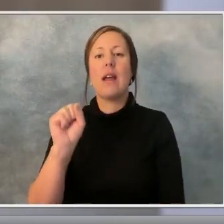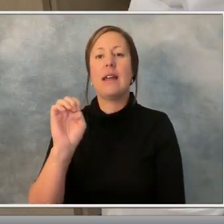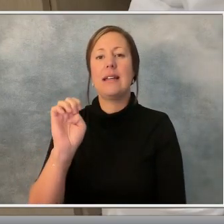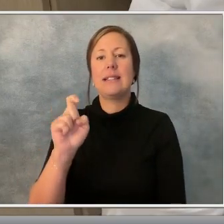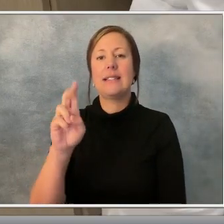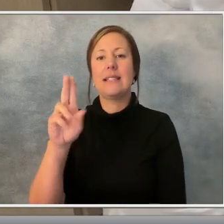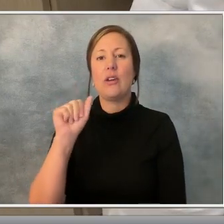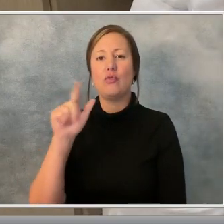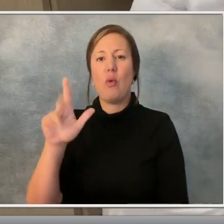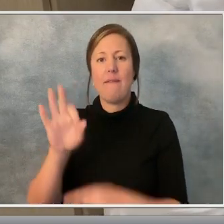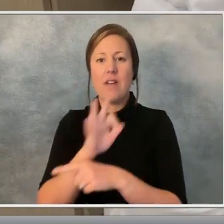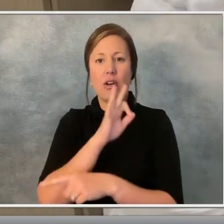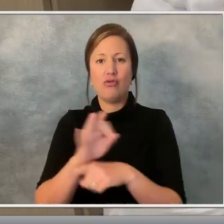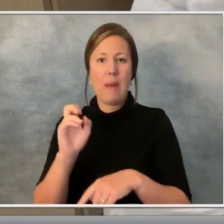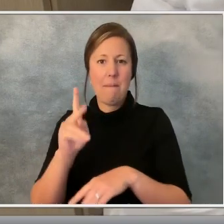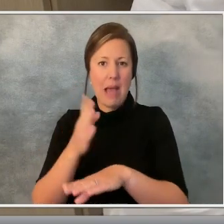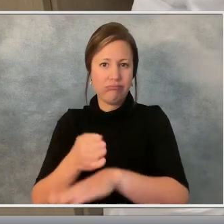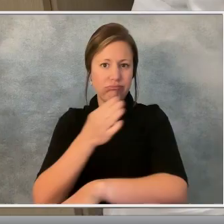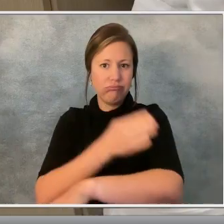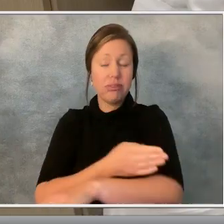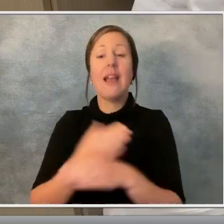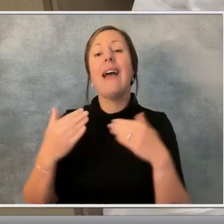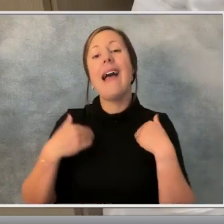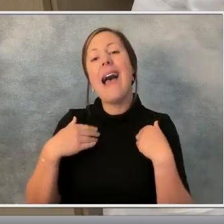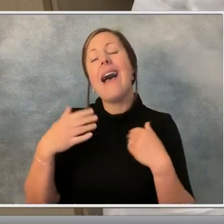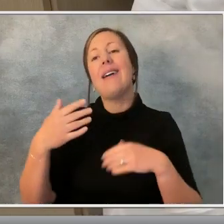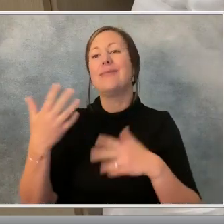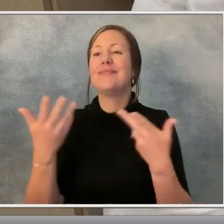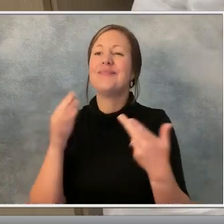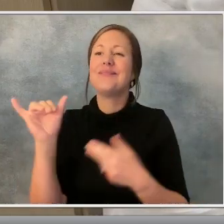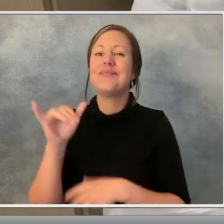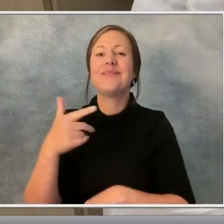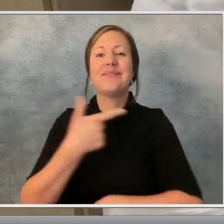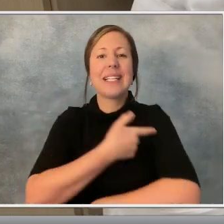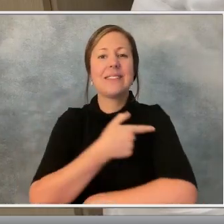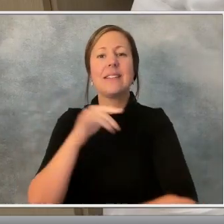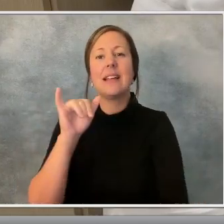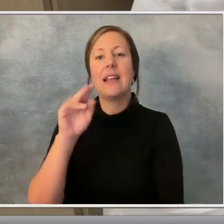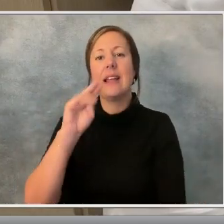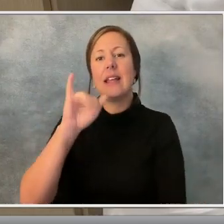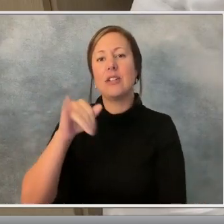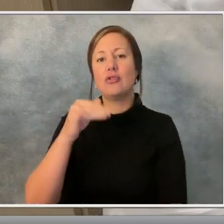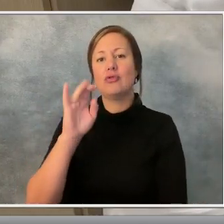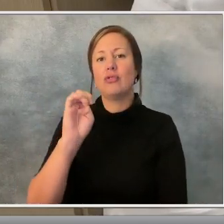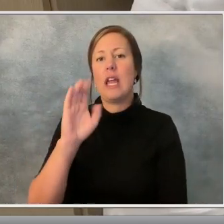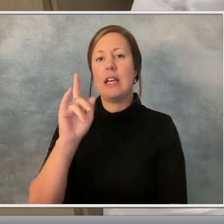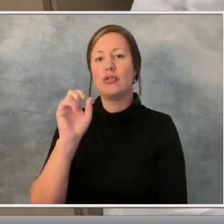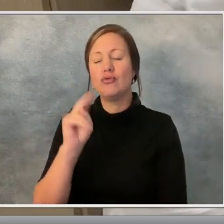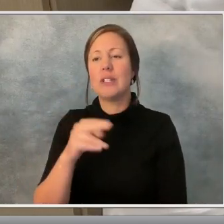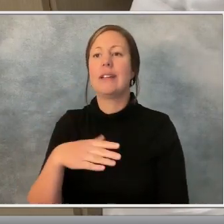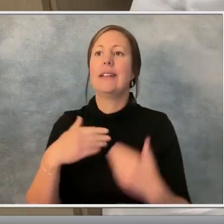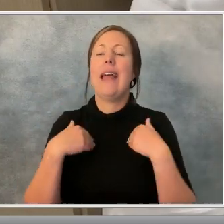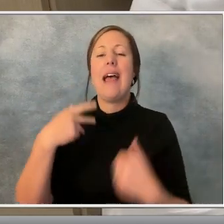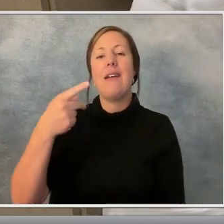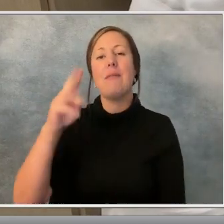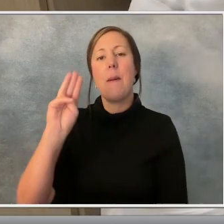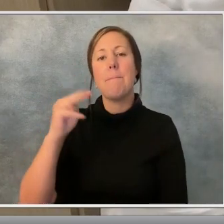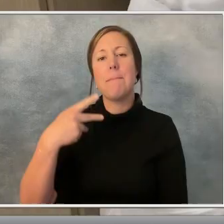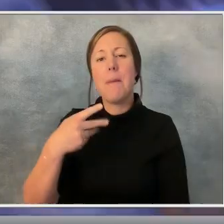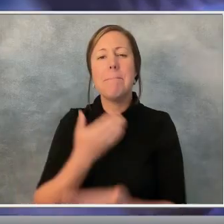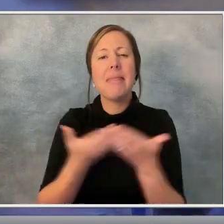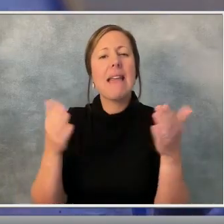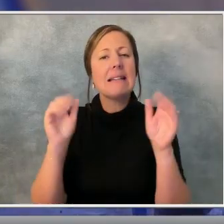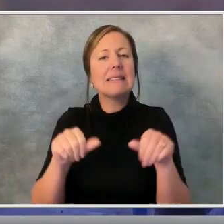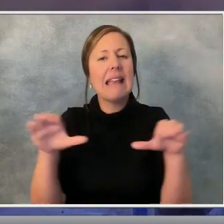pumps, there are things that we can do. But I want to touch base with Dr. Shaw's team and just see what all can I do right